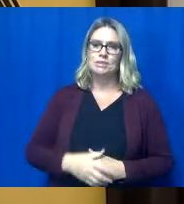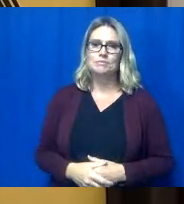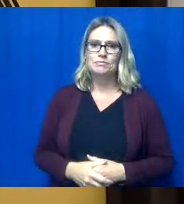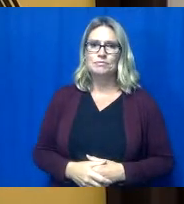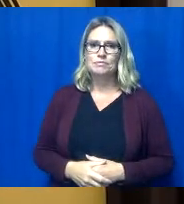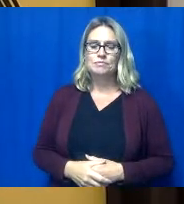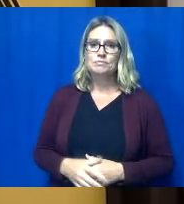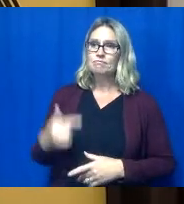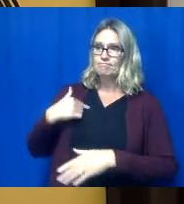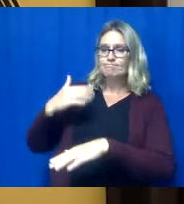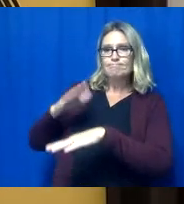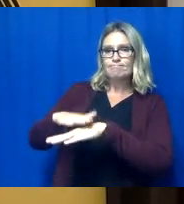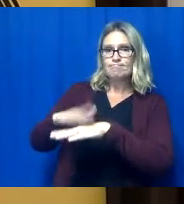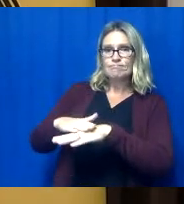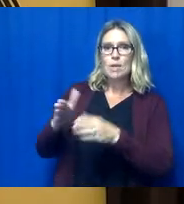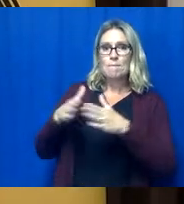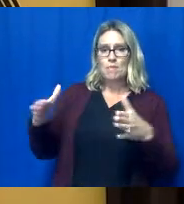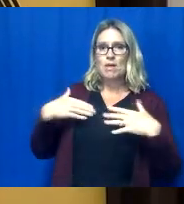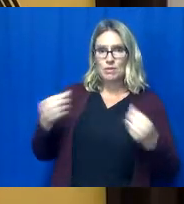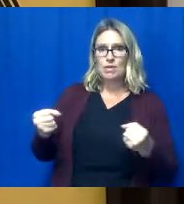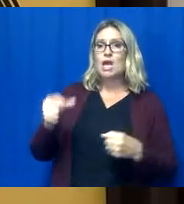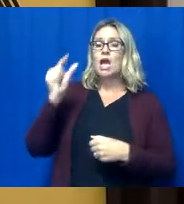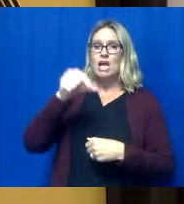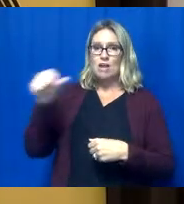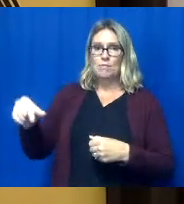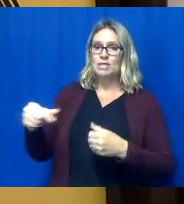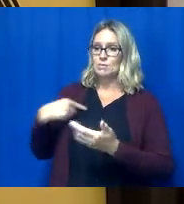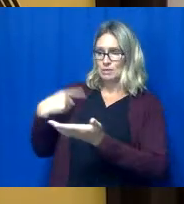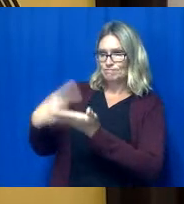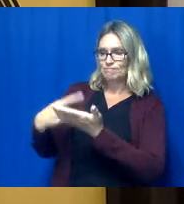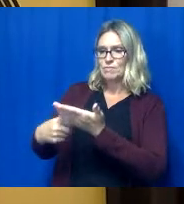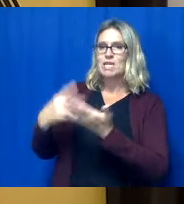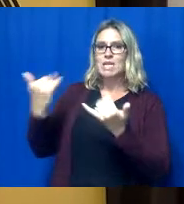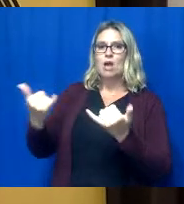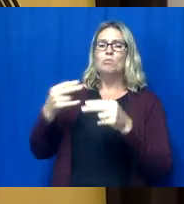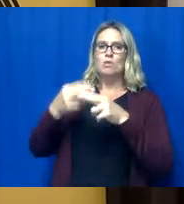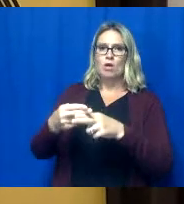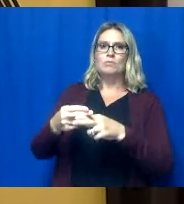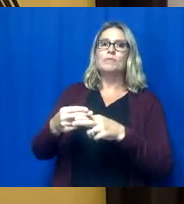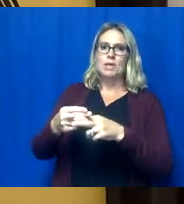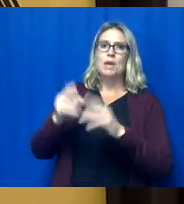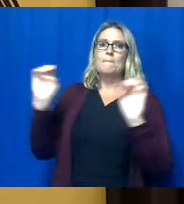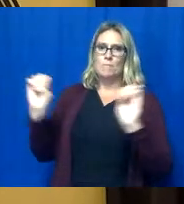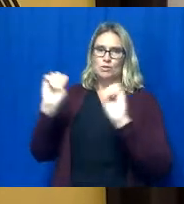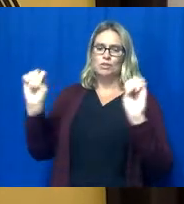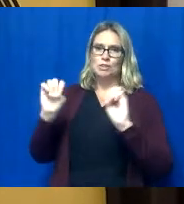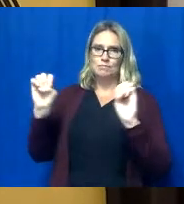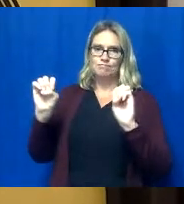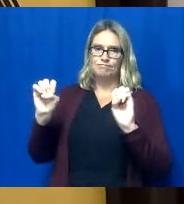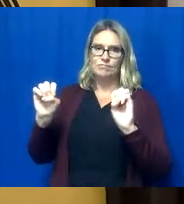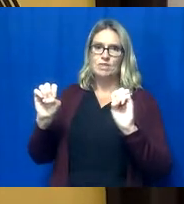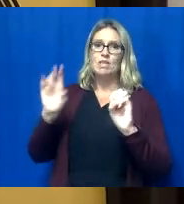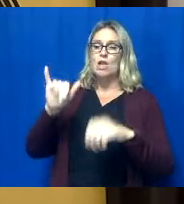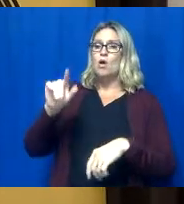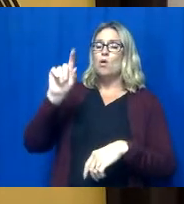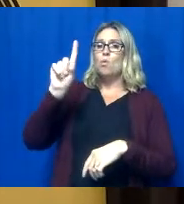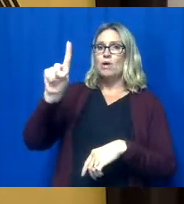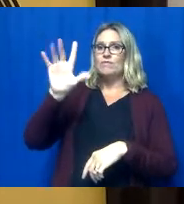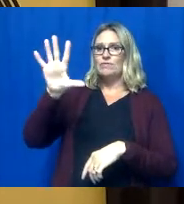of Public Health, Cabinet is reinstating a state of emergency and bringing in a mandatory order as of 11:59 p.m.